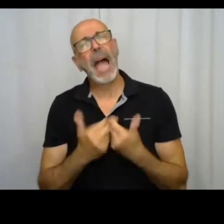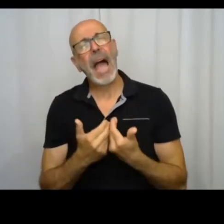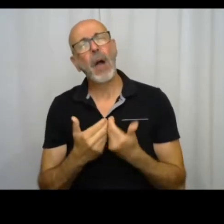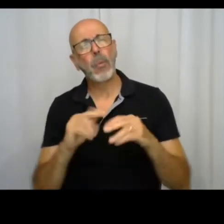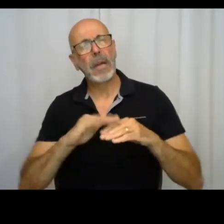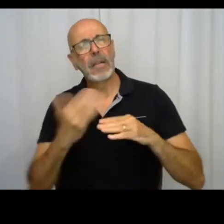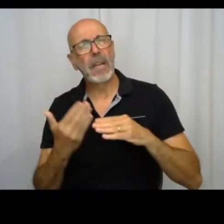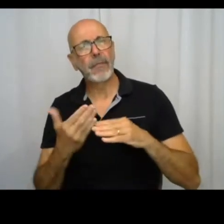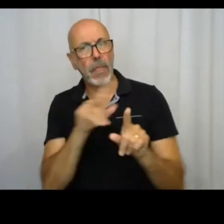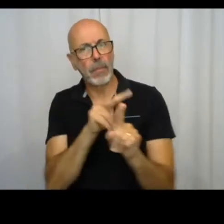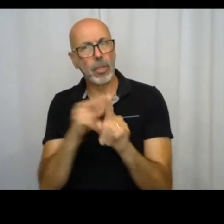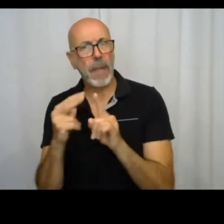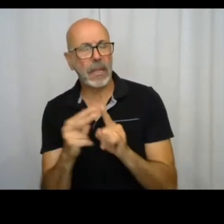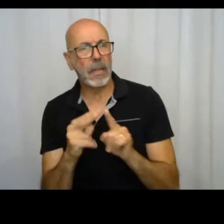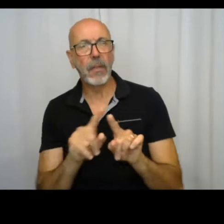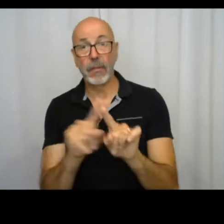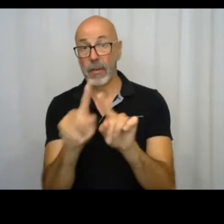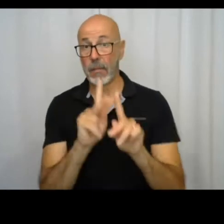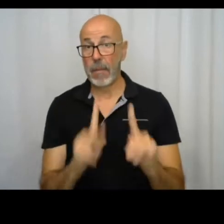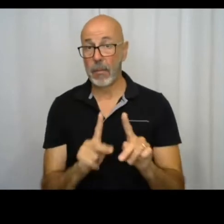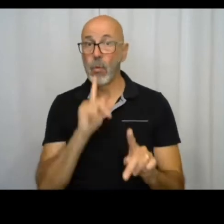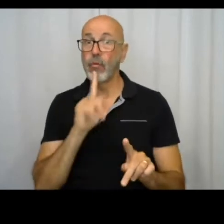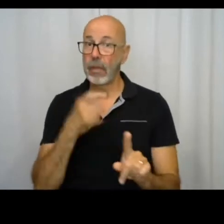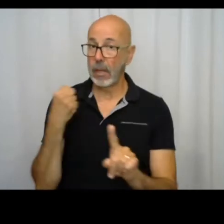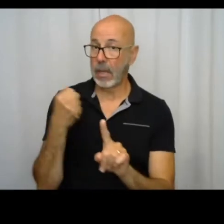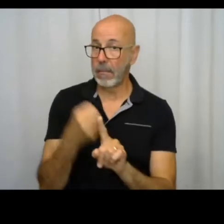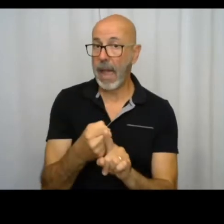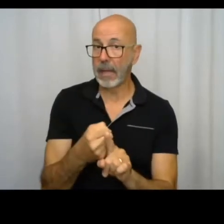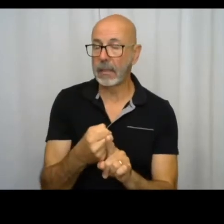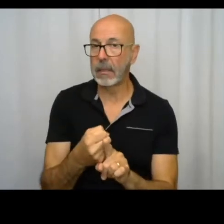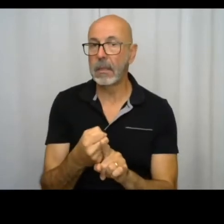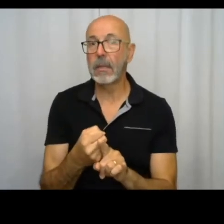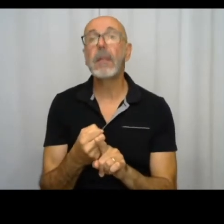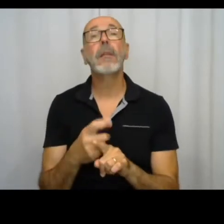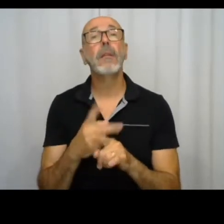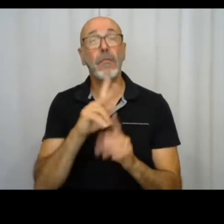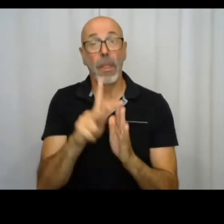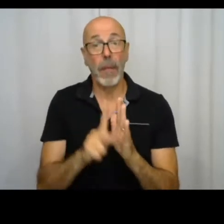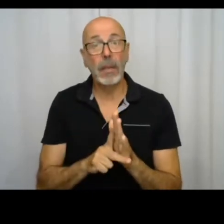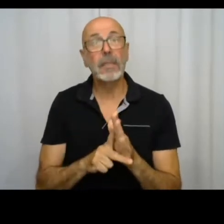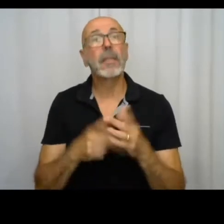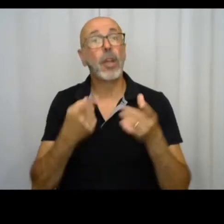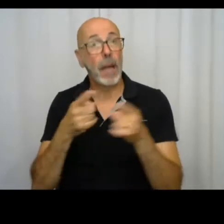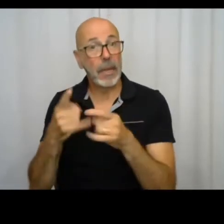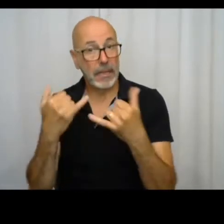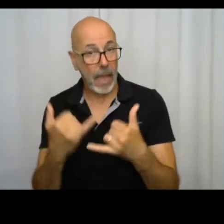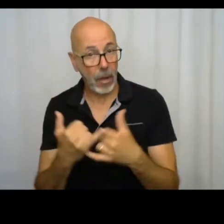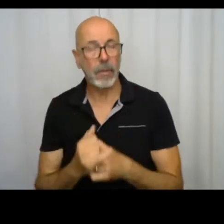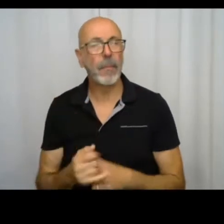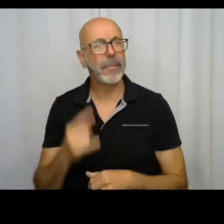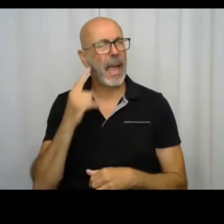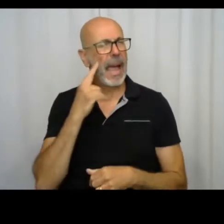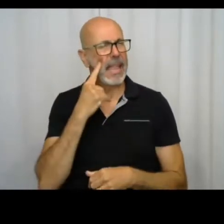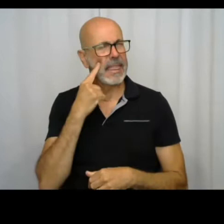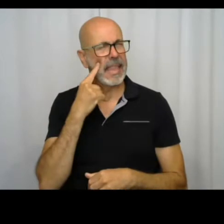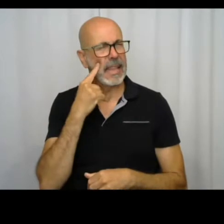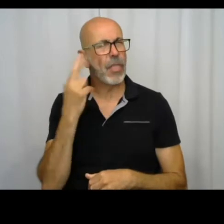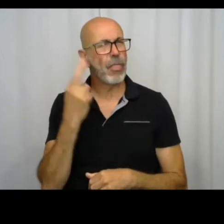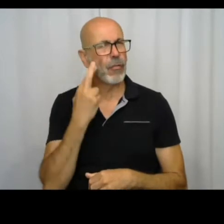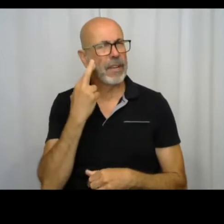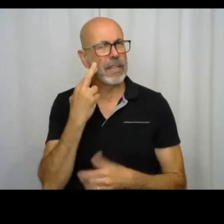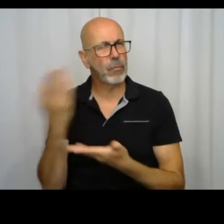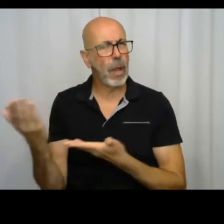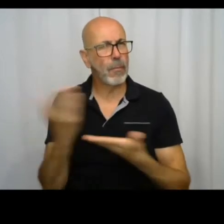perspectives of so many people affected by these programs to improve the policies that are being made? And I think the exact reason why I brought Josh Basil